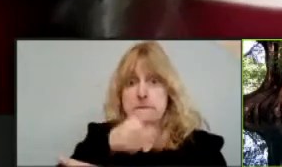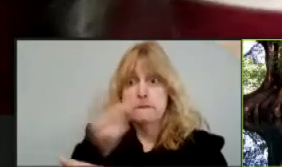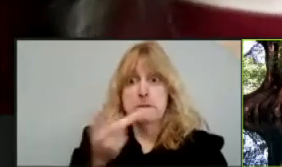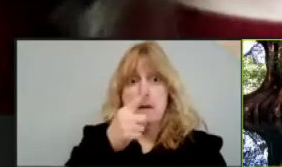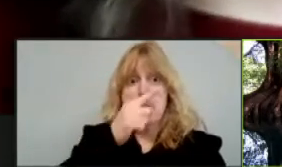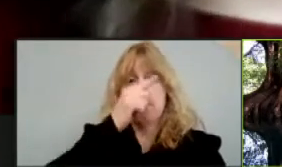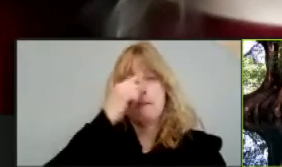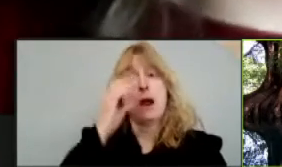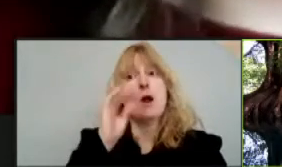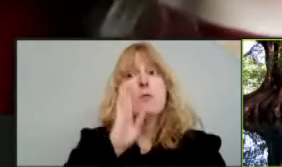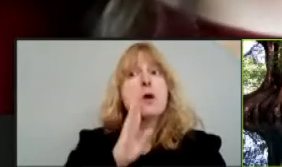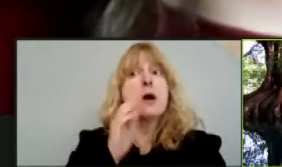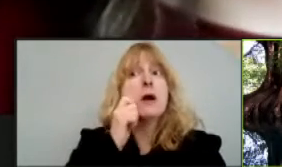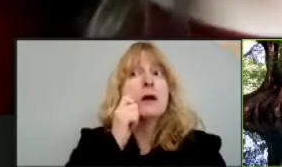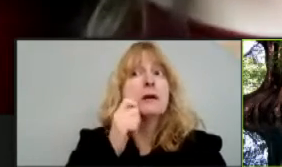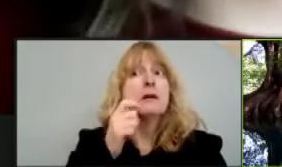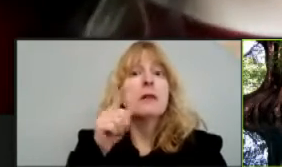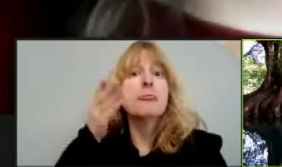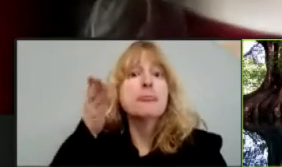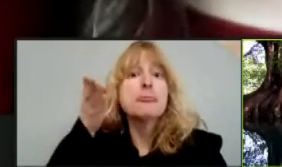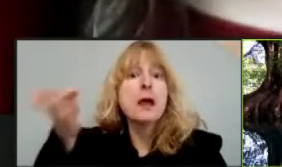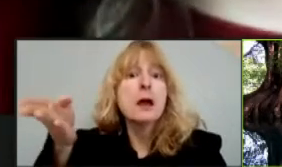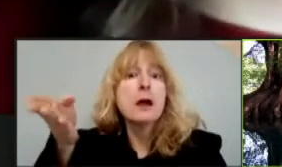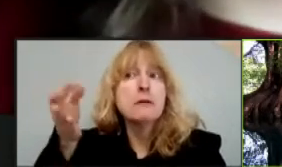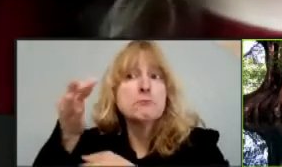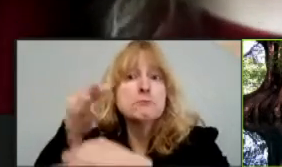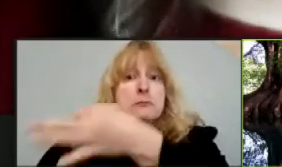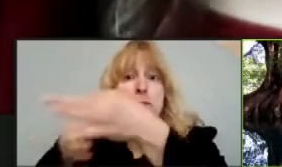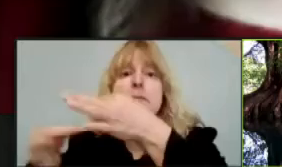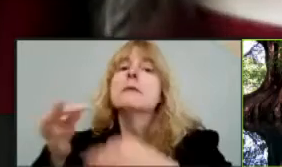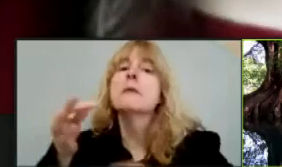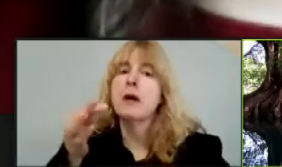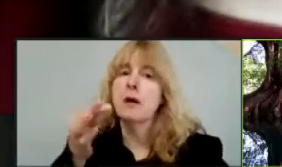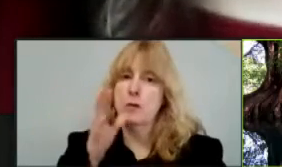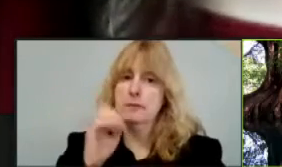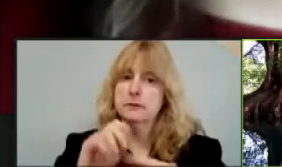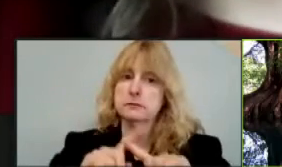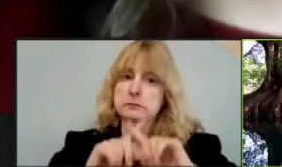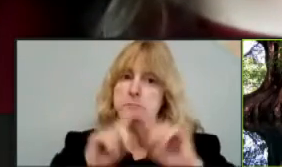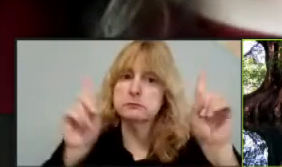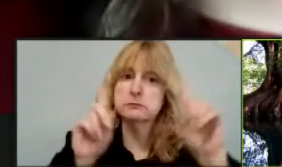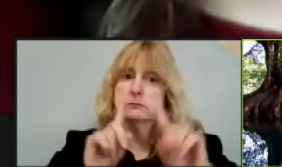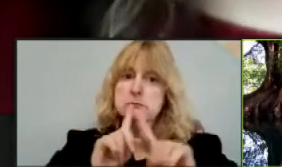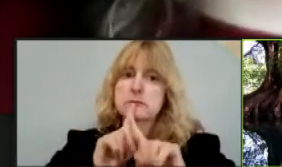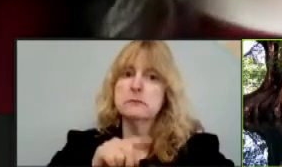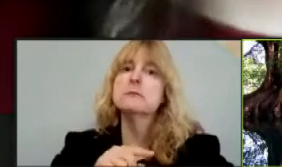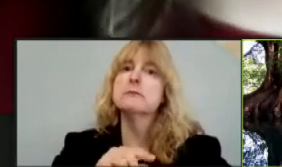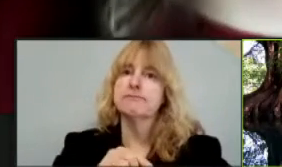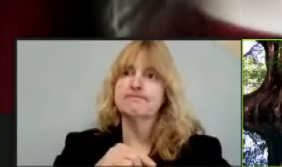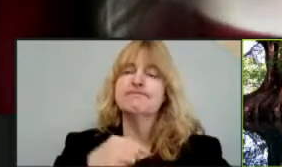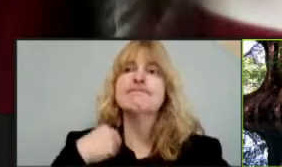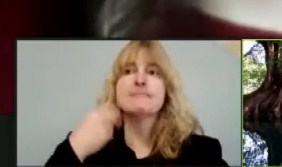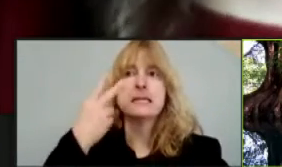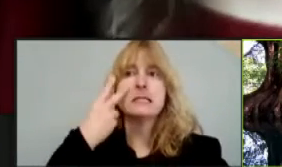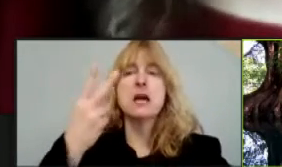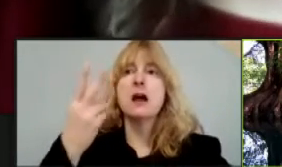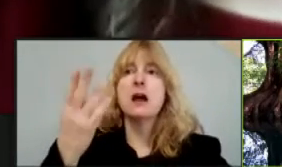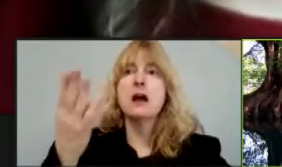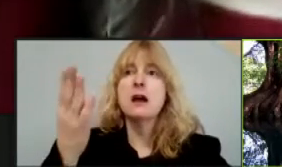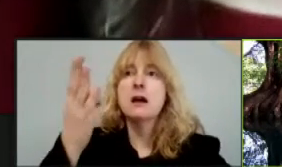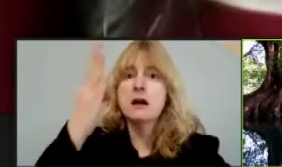At the end of the day, I was proud to see that the people's voices had prevailed. Democracy